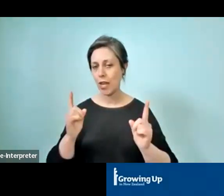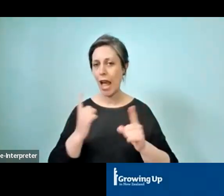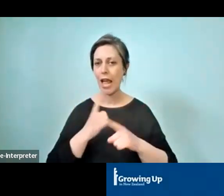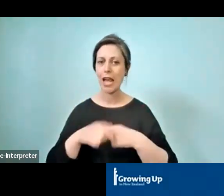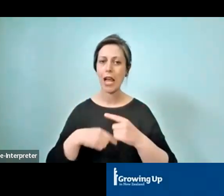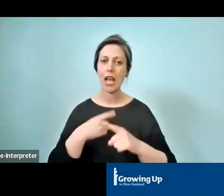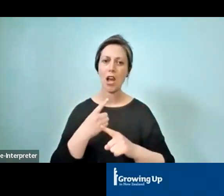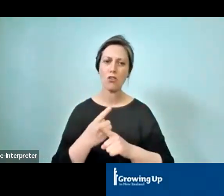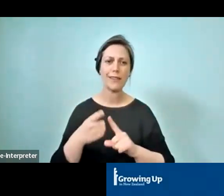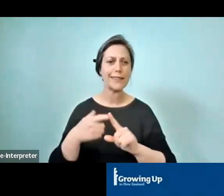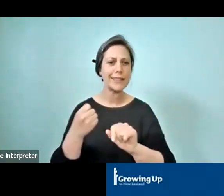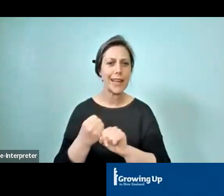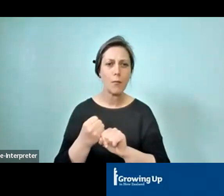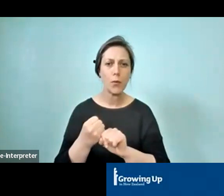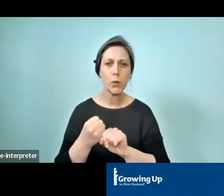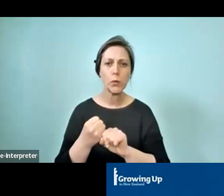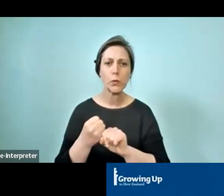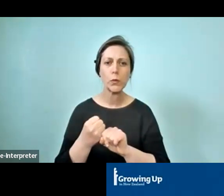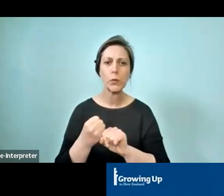around examples or